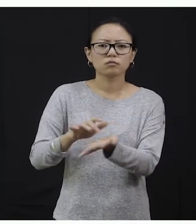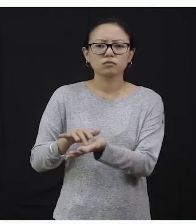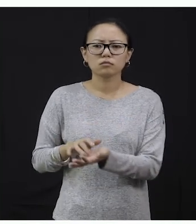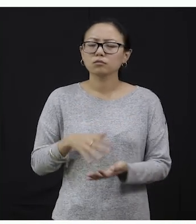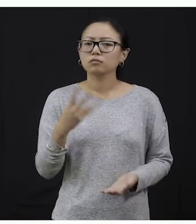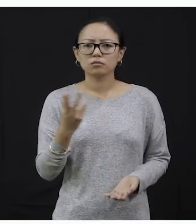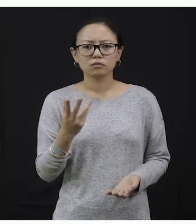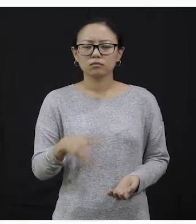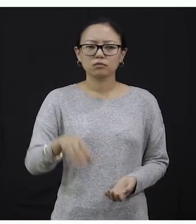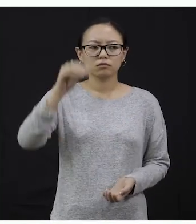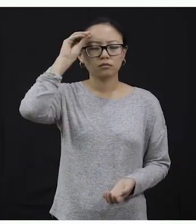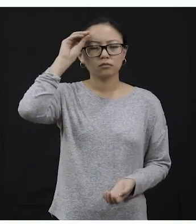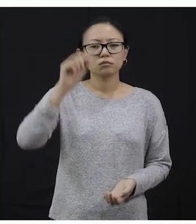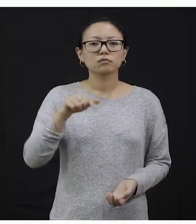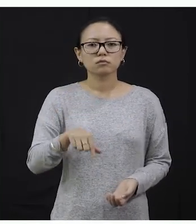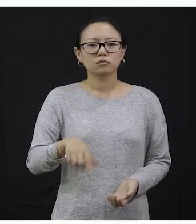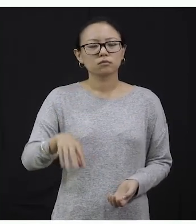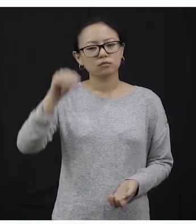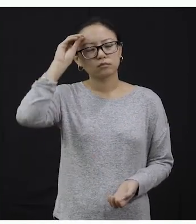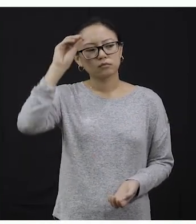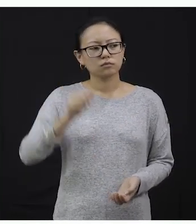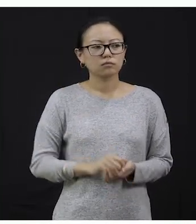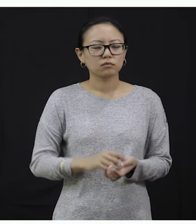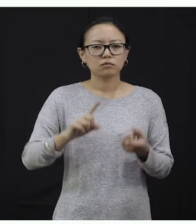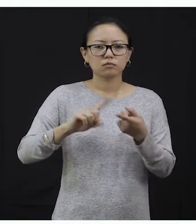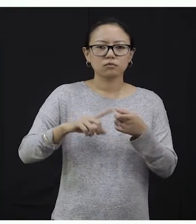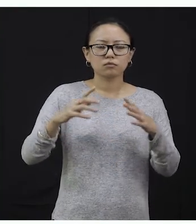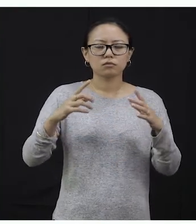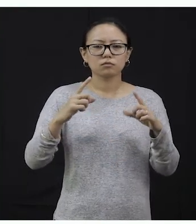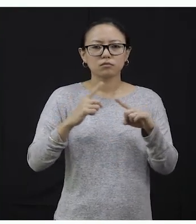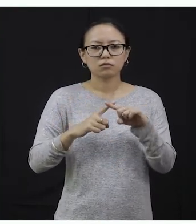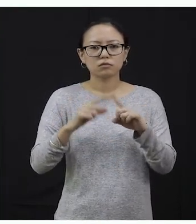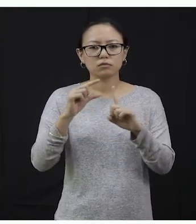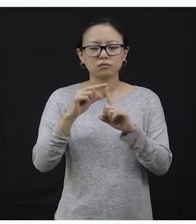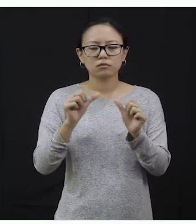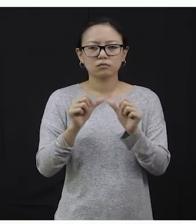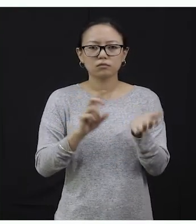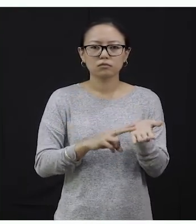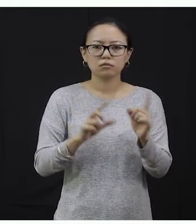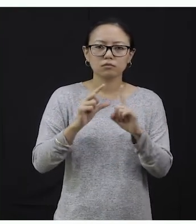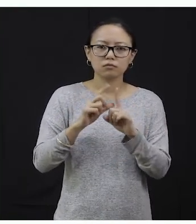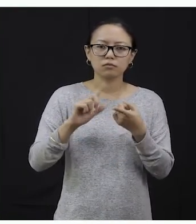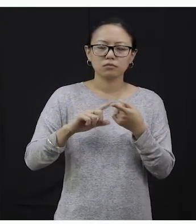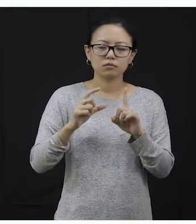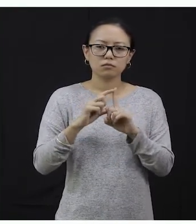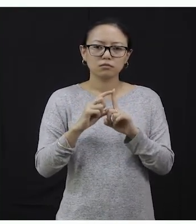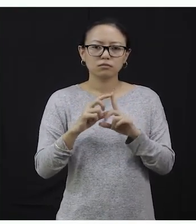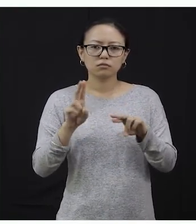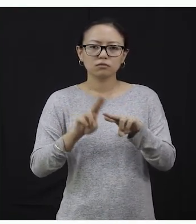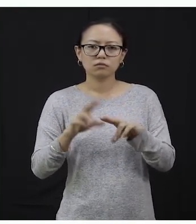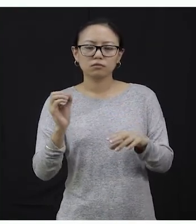form. So what is an expanded form? Here you can read here, sum of place value is called